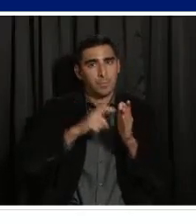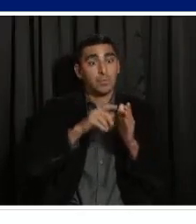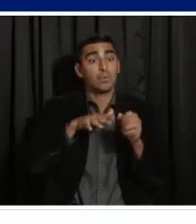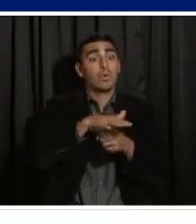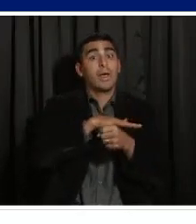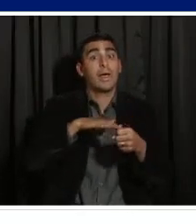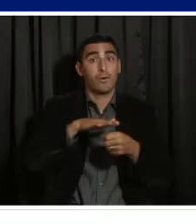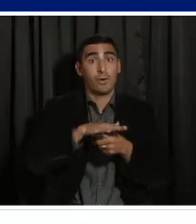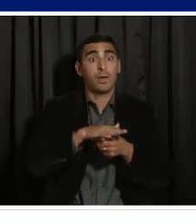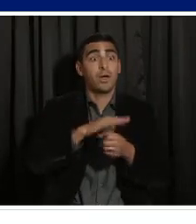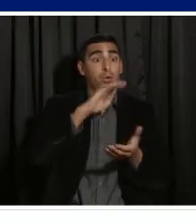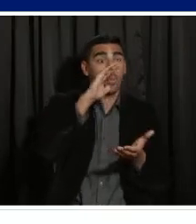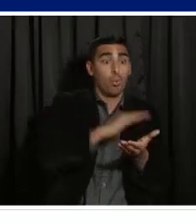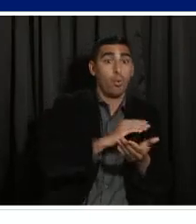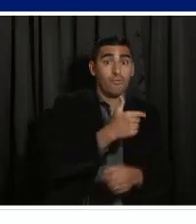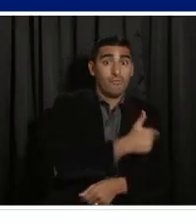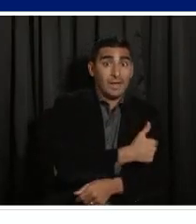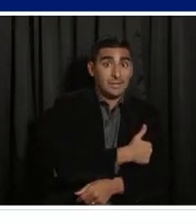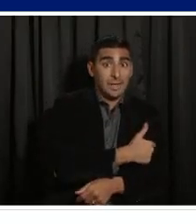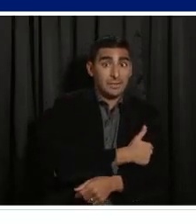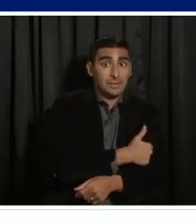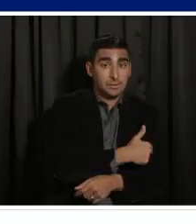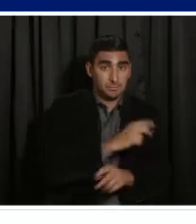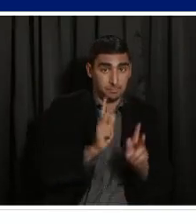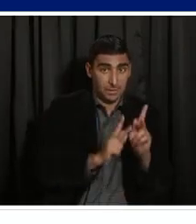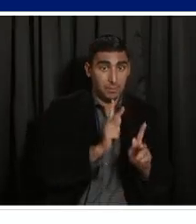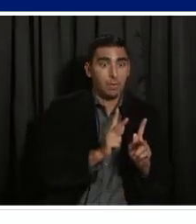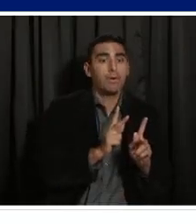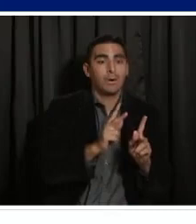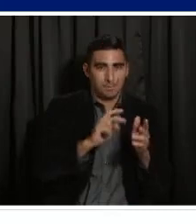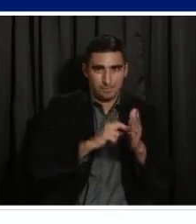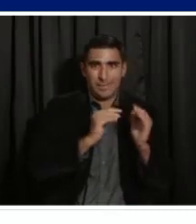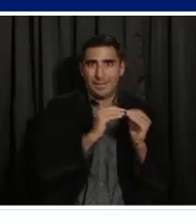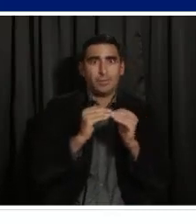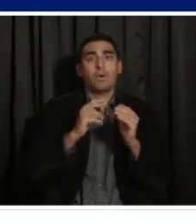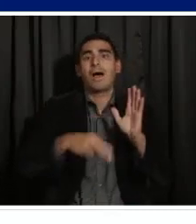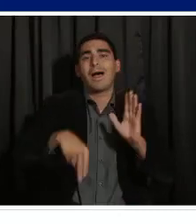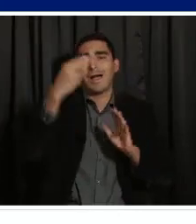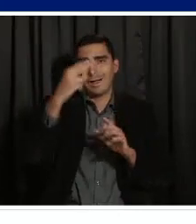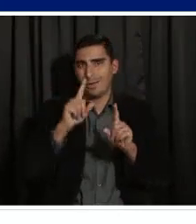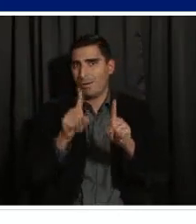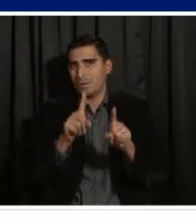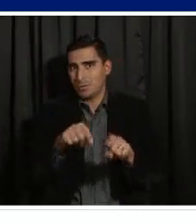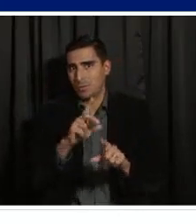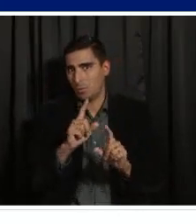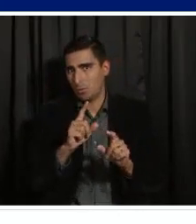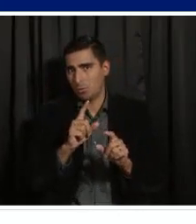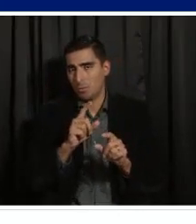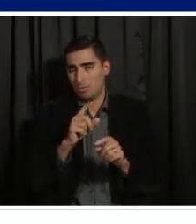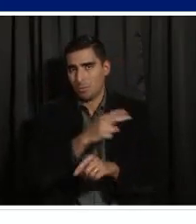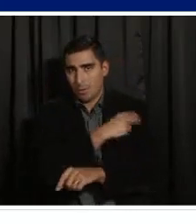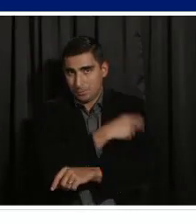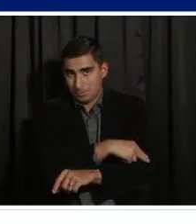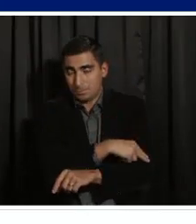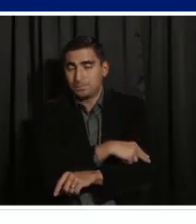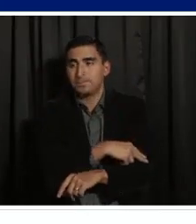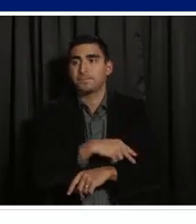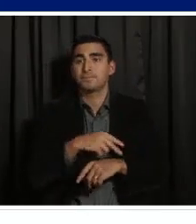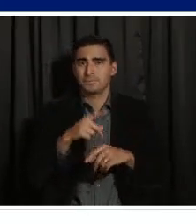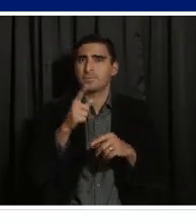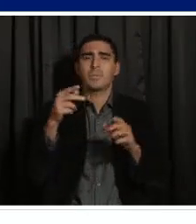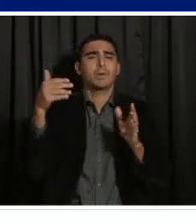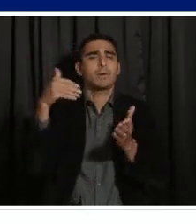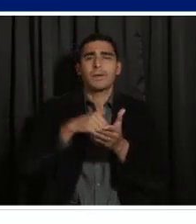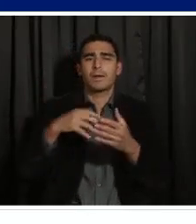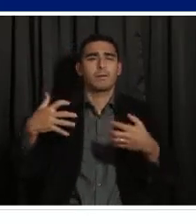of the state where we see lower vaccination rates right now. Again, important reminder of the importance of vaccination in protecting our communities and protecting